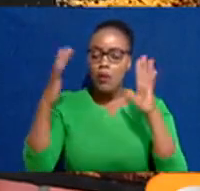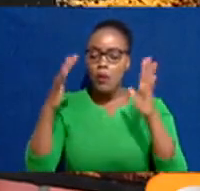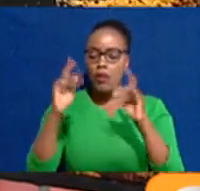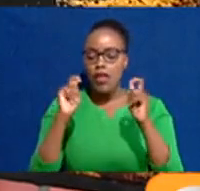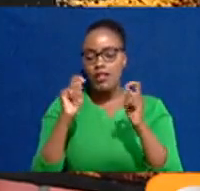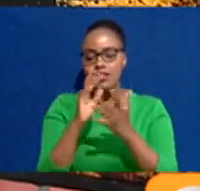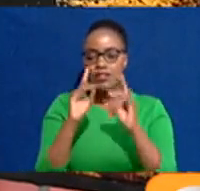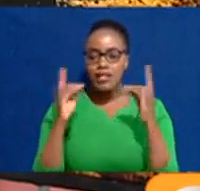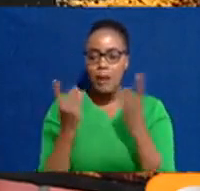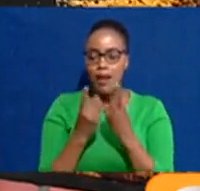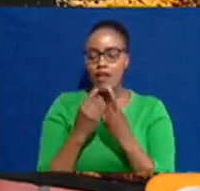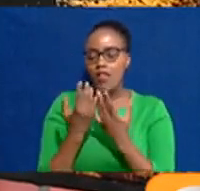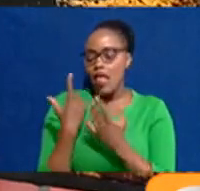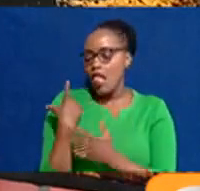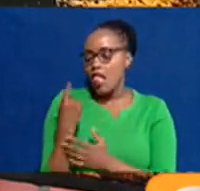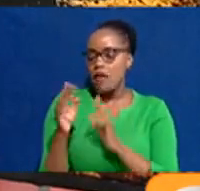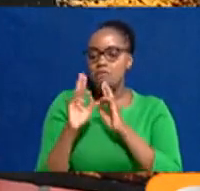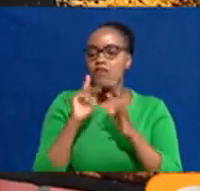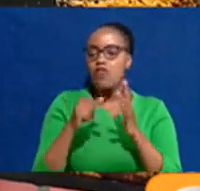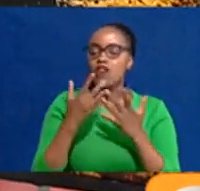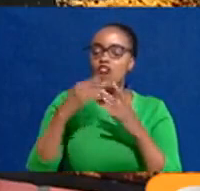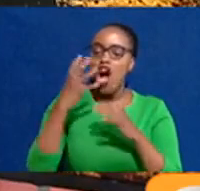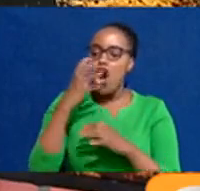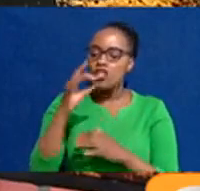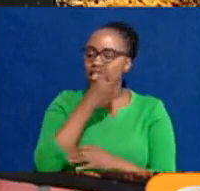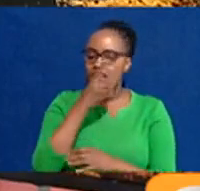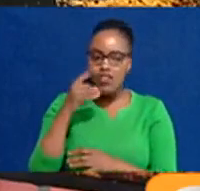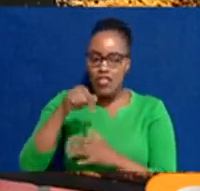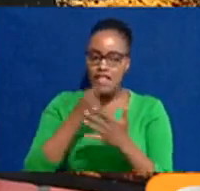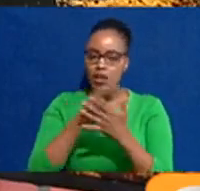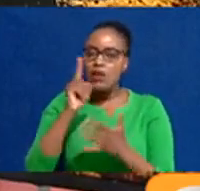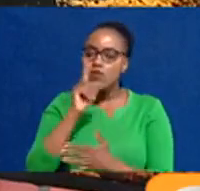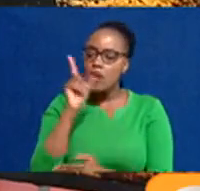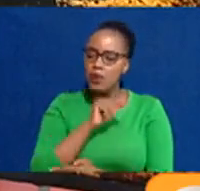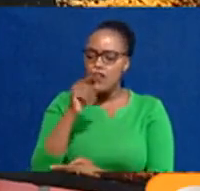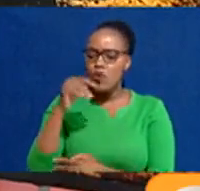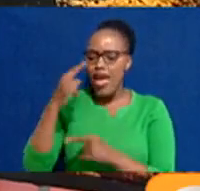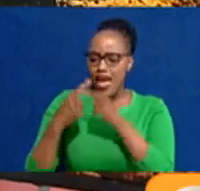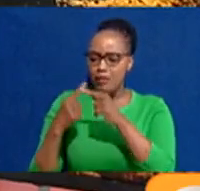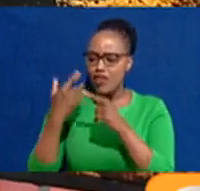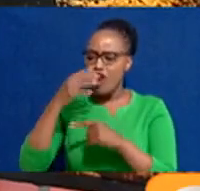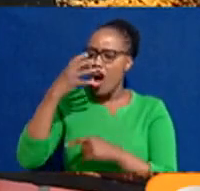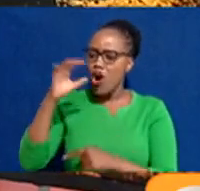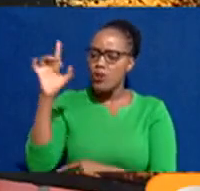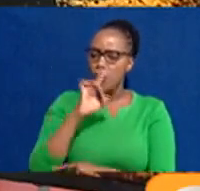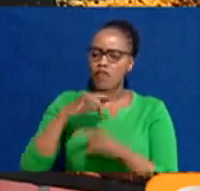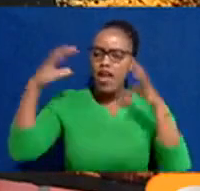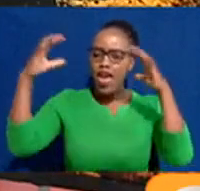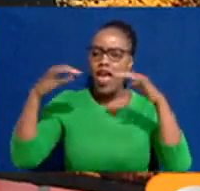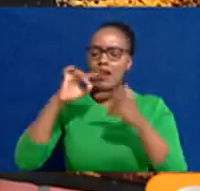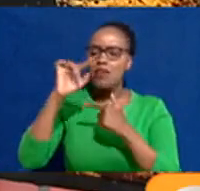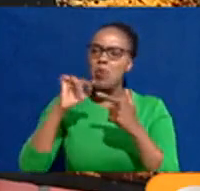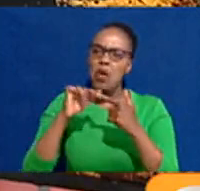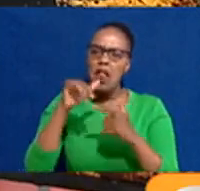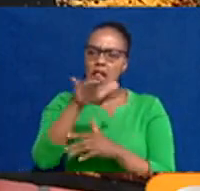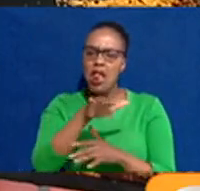Now, the latest Met report suggests hot and dry weather conditions for this week, as I'm sure you're already experiencing, with some rainfall expected in parts